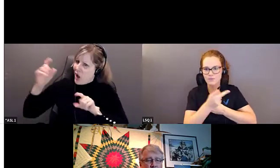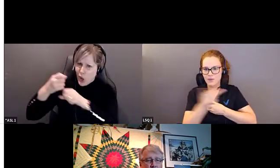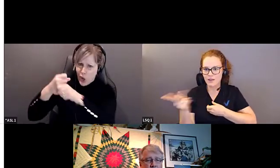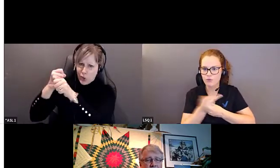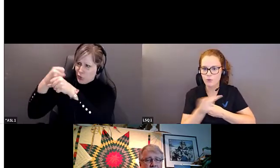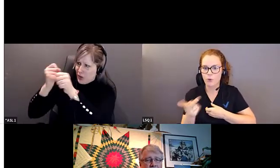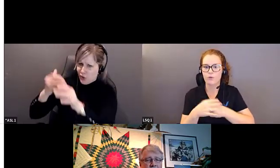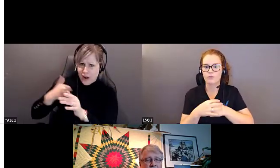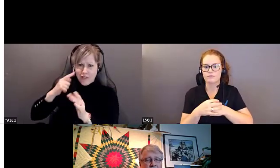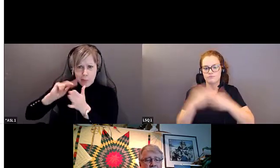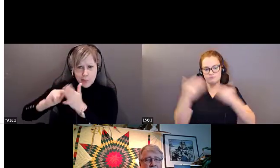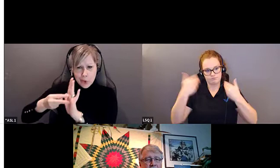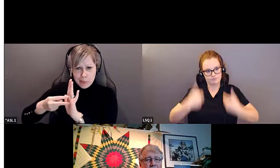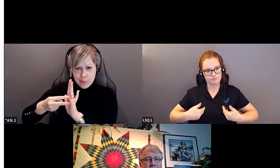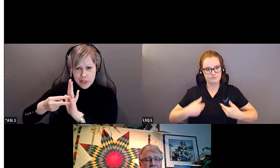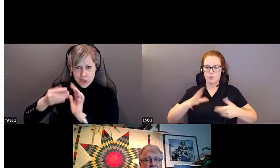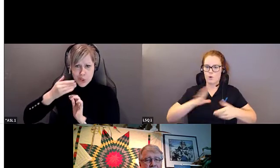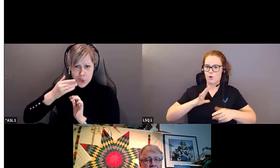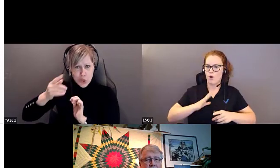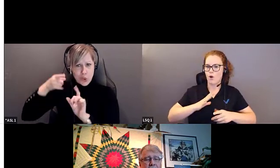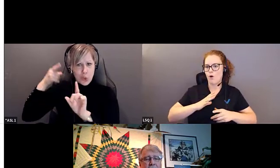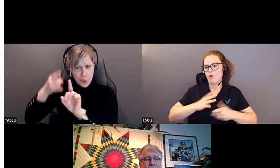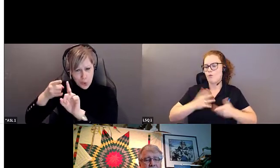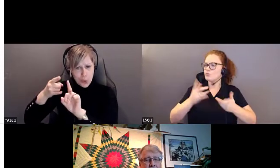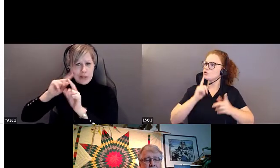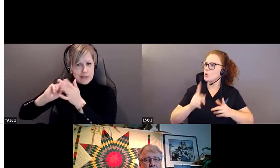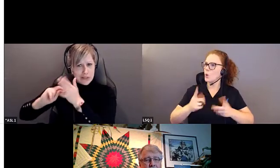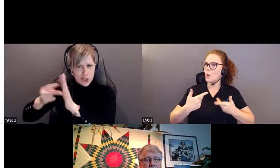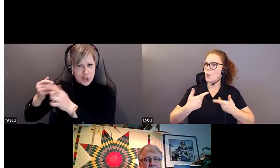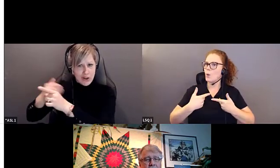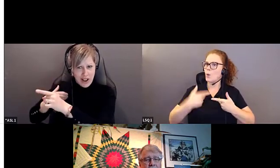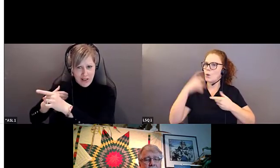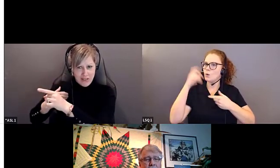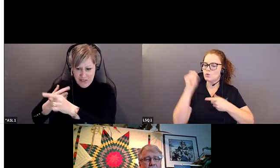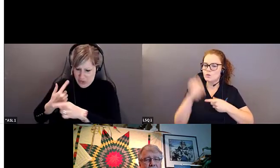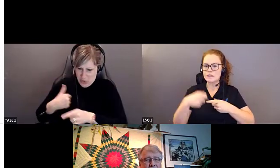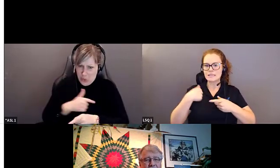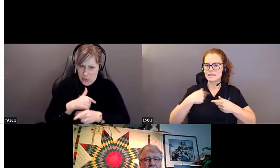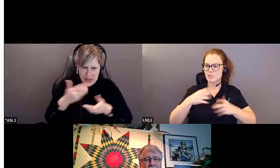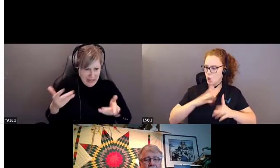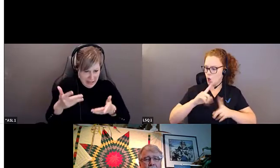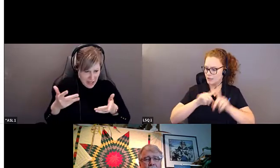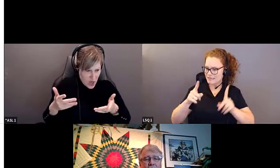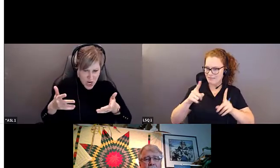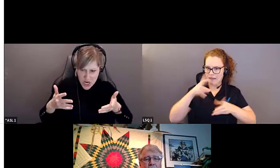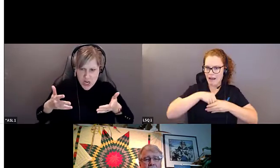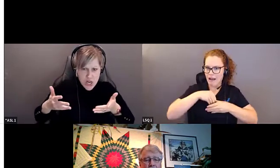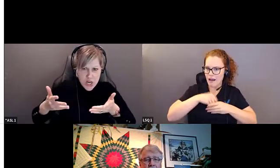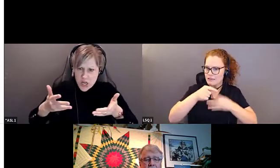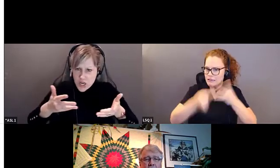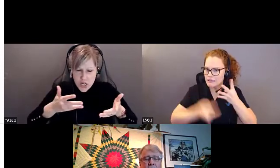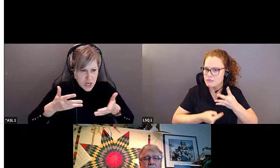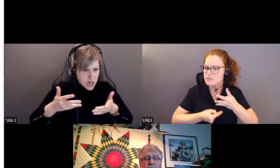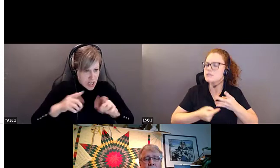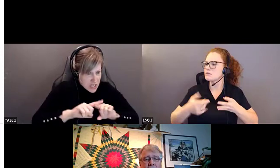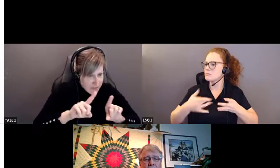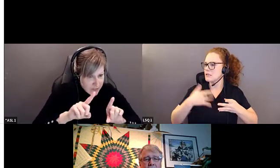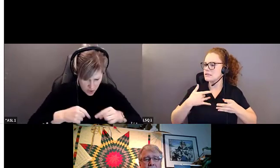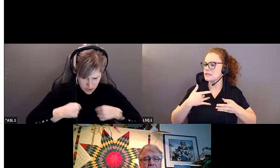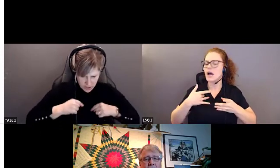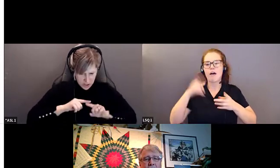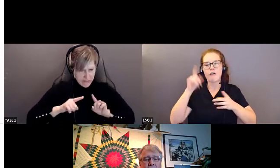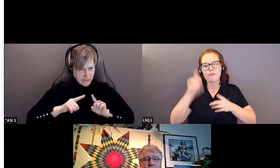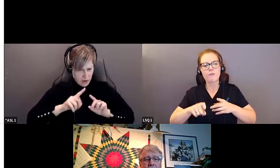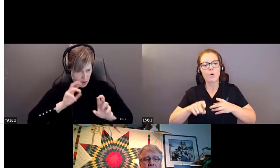for good purpose, and that ultimately we're left as human beings to figure out how then to acknowledge, honor, and respect